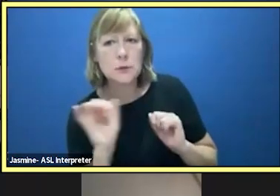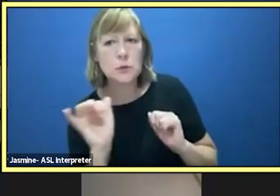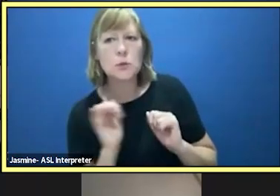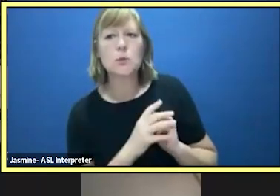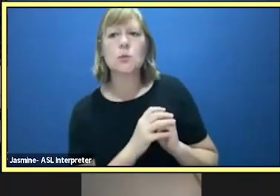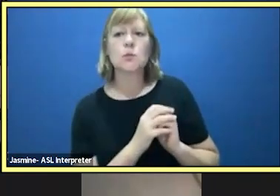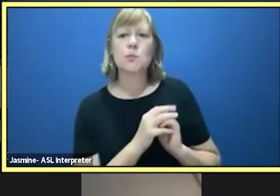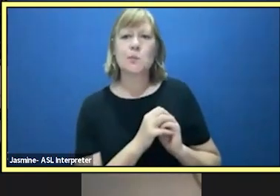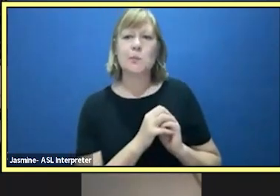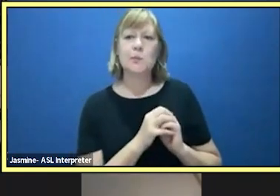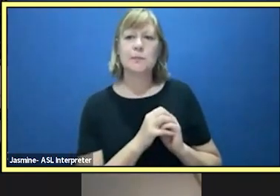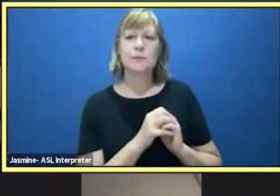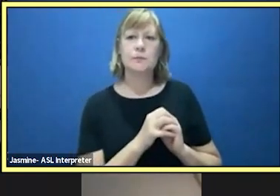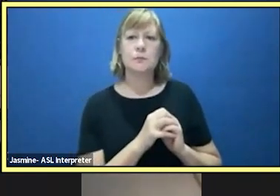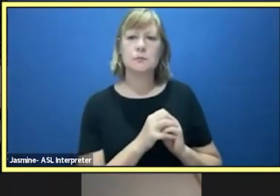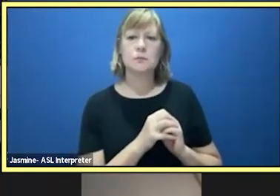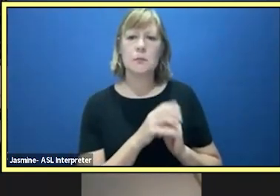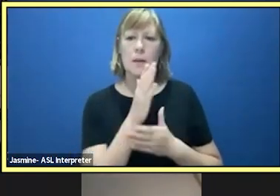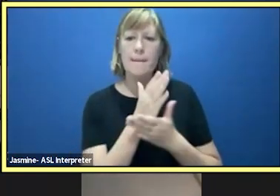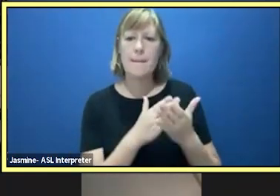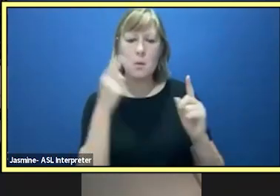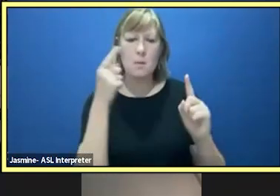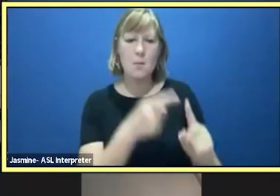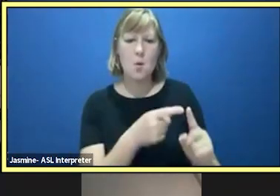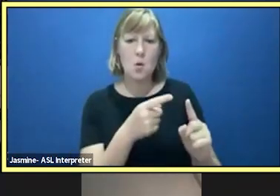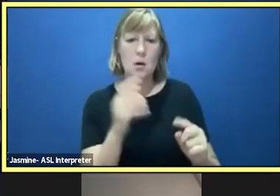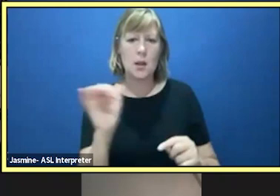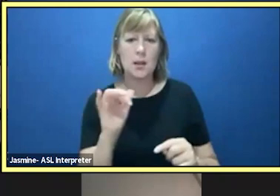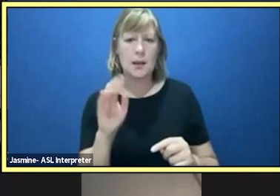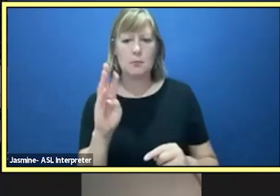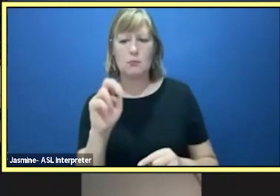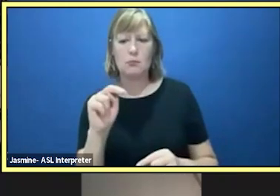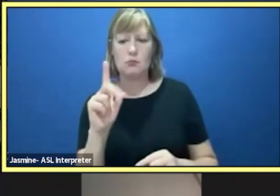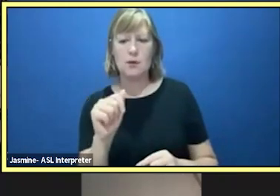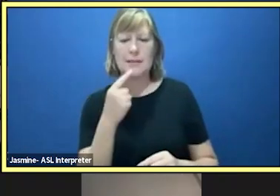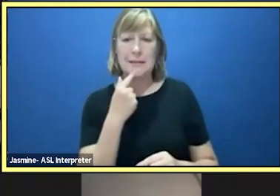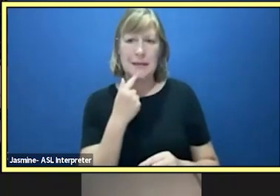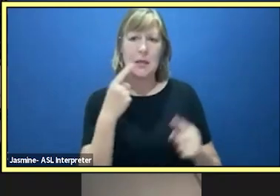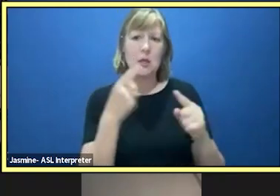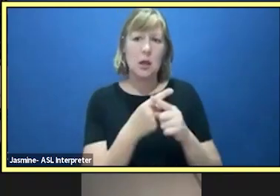part of the point of conflict-free, in addition to everything Brenda said, is to make sure that people aren't also just being siloed in one